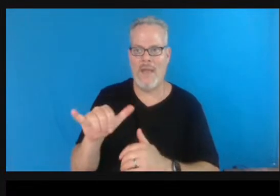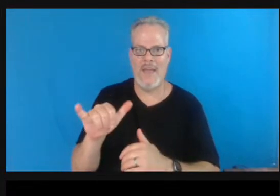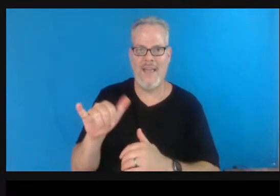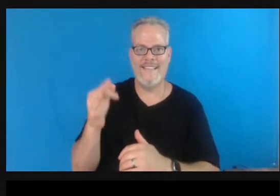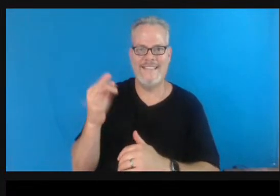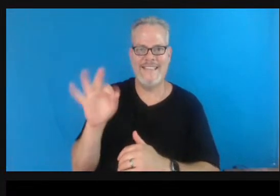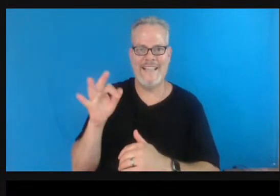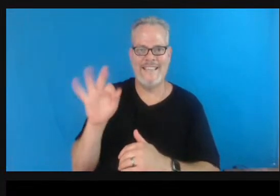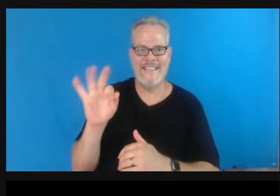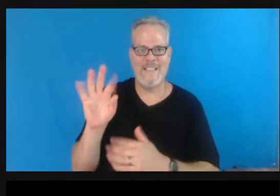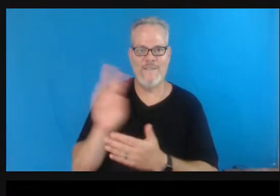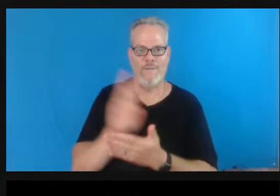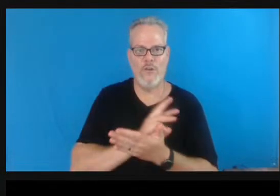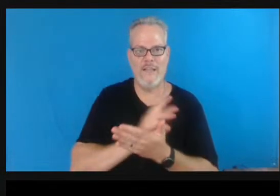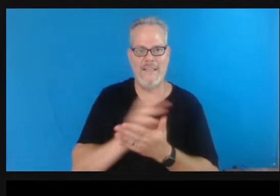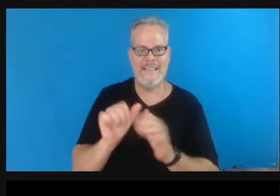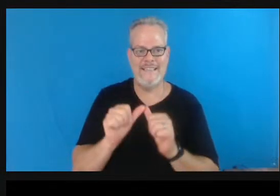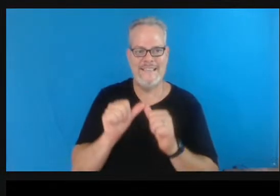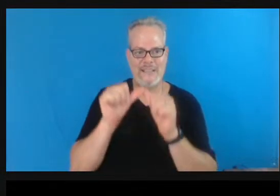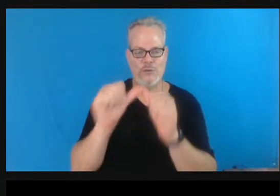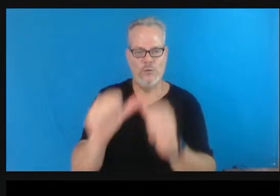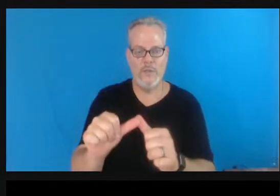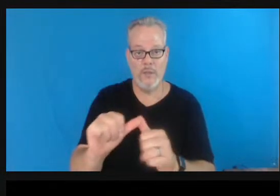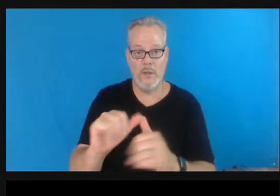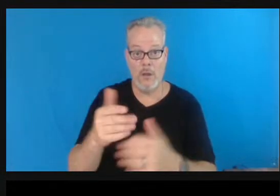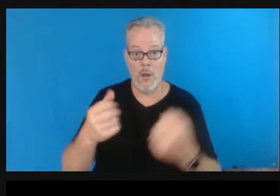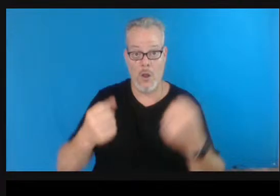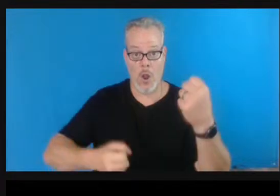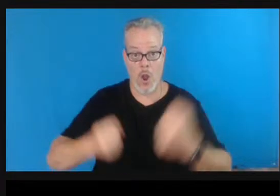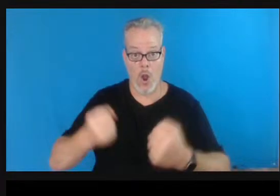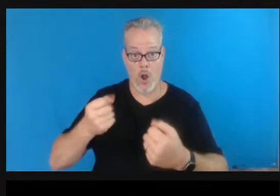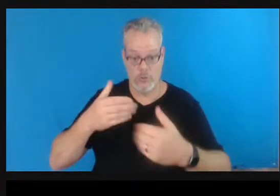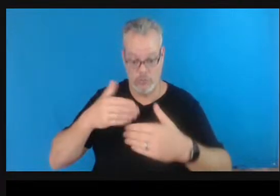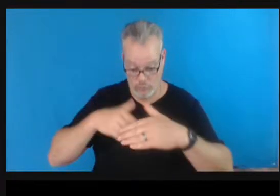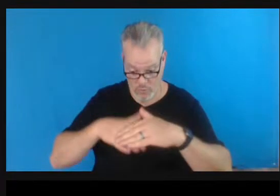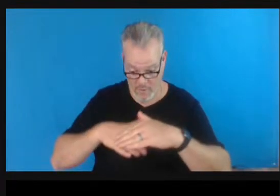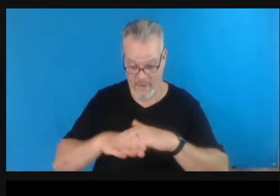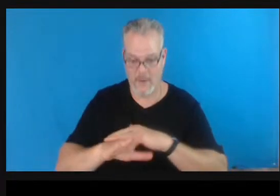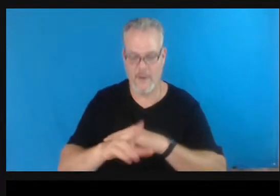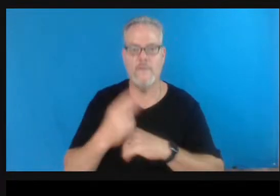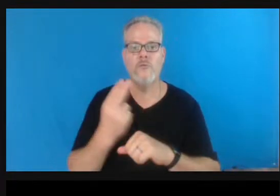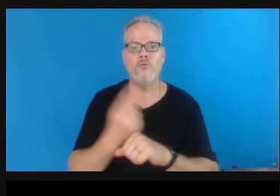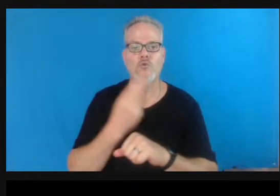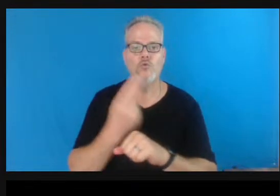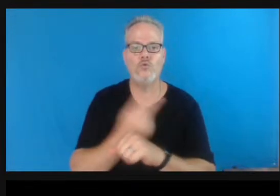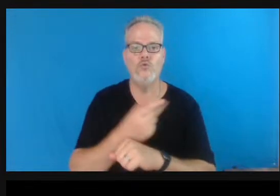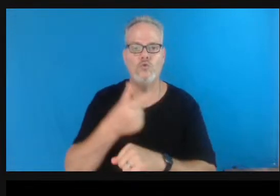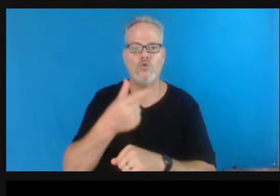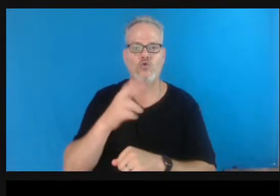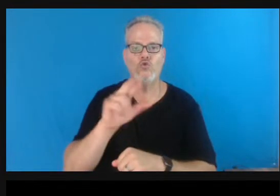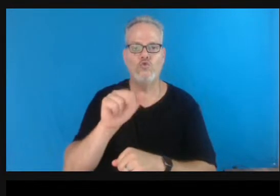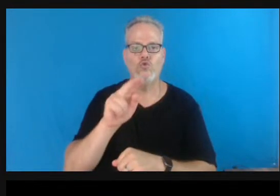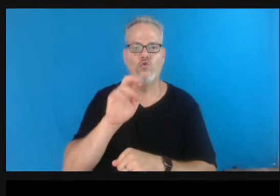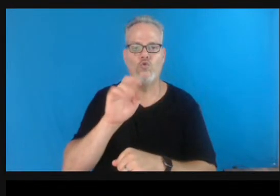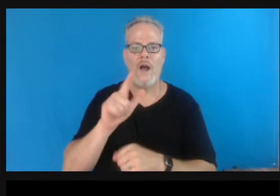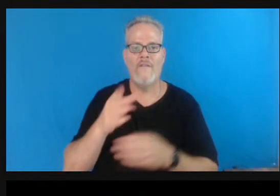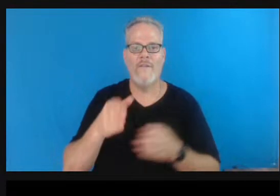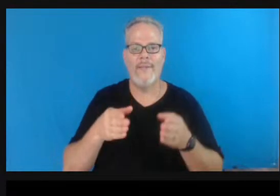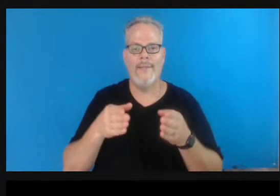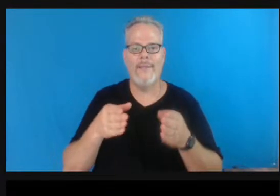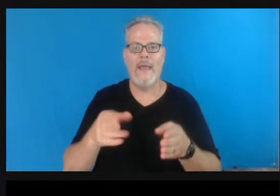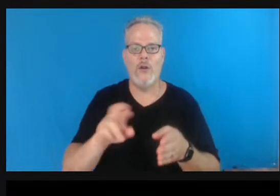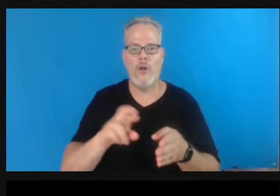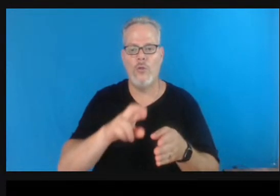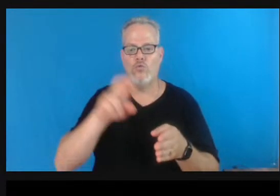6 weeks. Vehicles entering the park must use the gravel lane on the right and detour through the Kīlauea Visitor Center parking